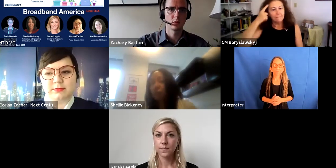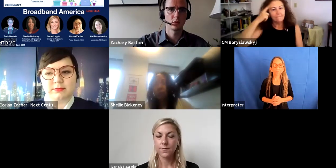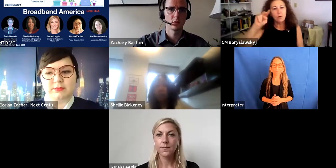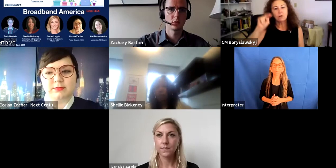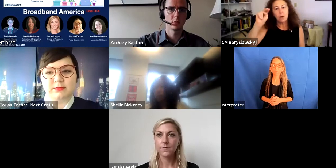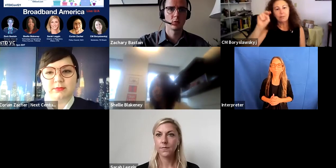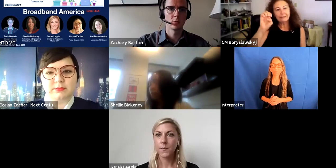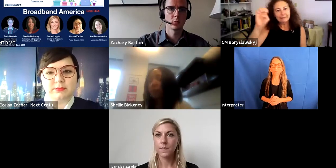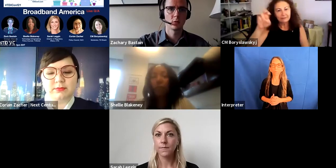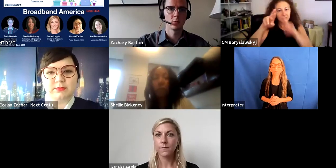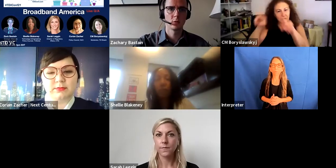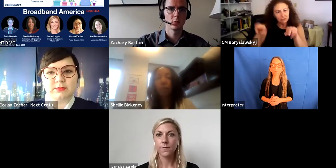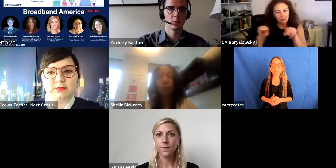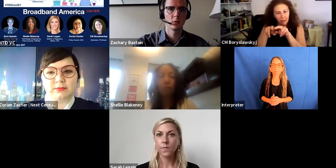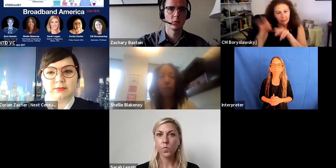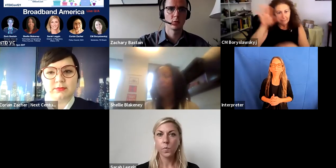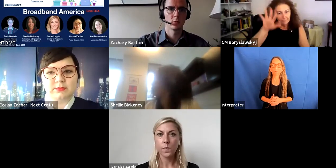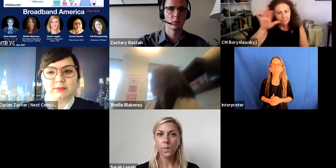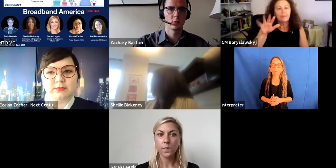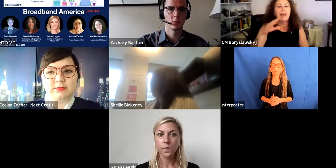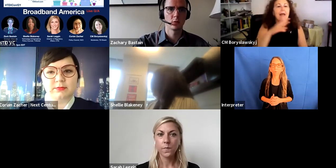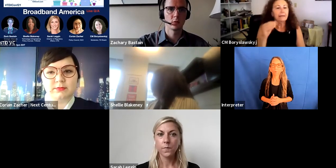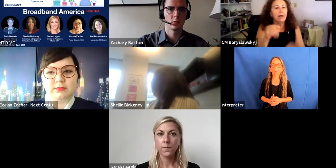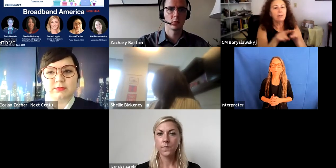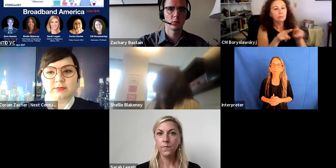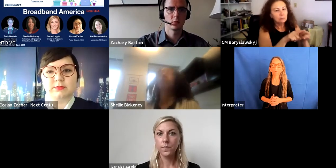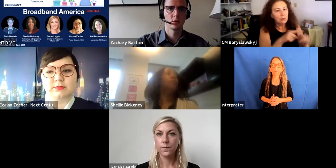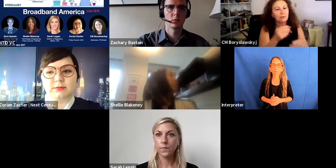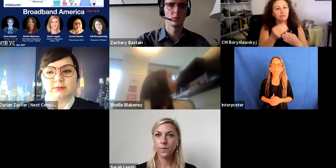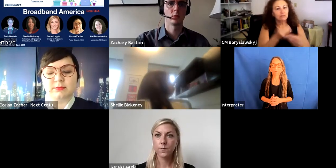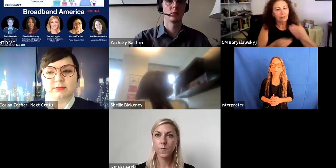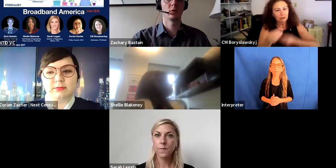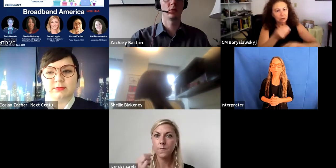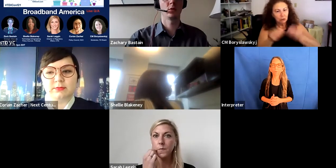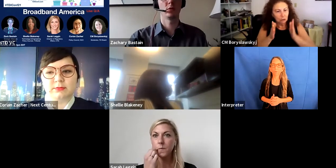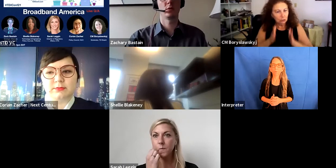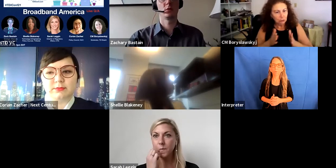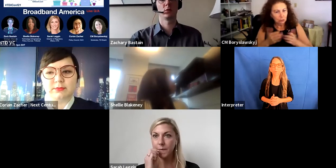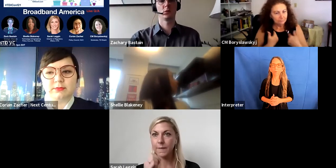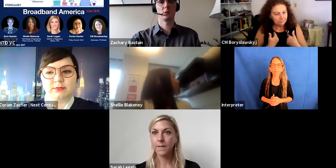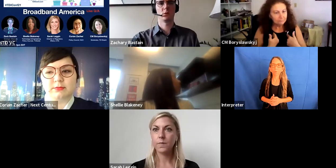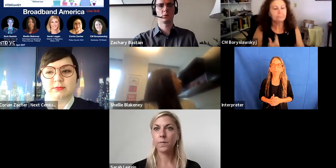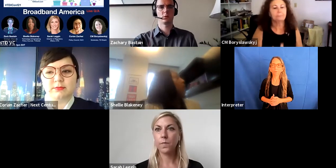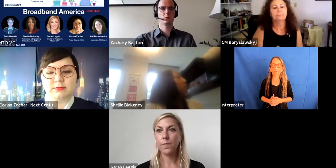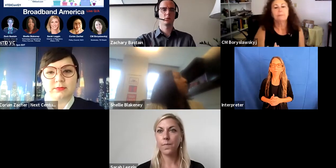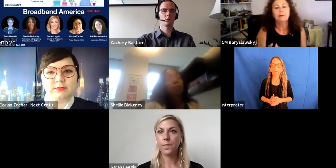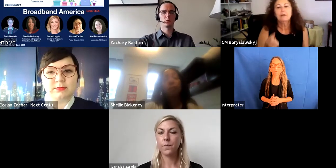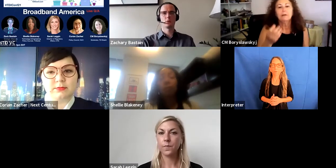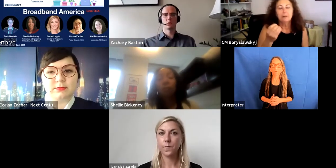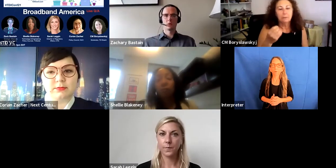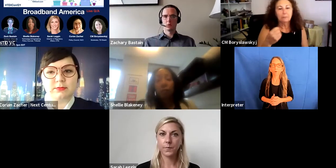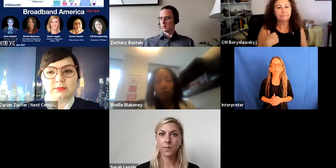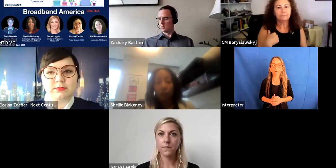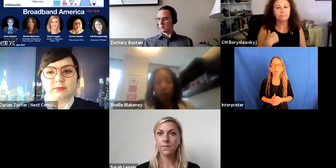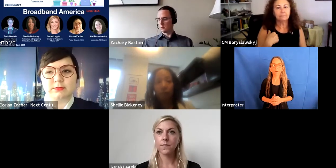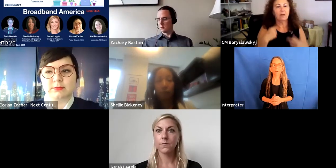Boryslawskyj. So I'm the board member of the Northeast regional area, and I'm also a